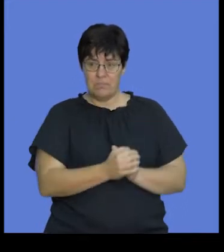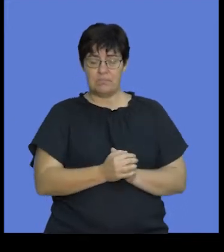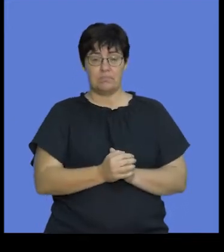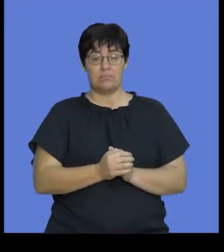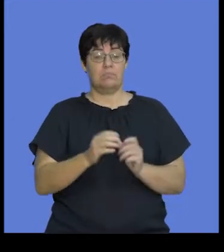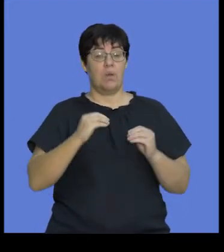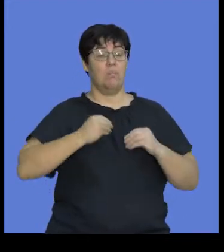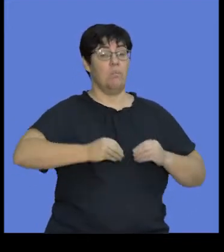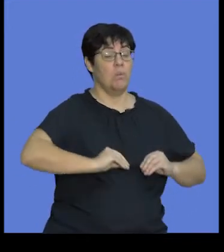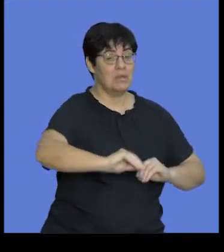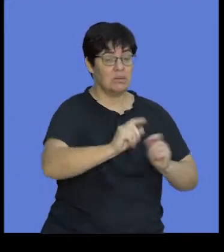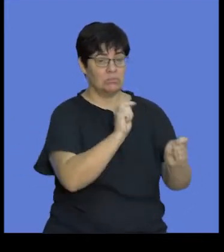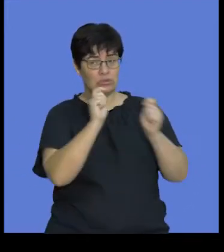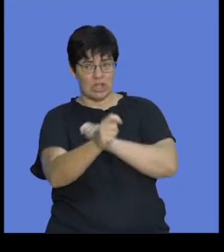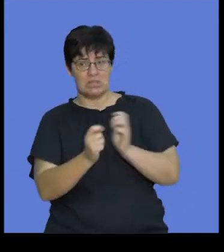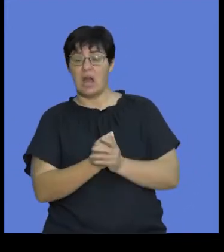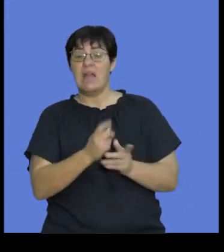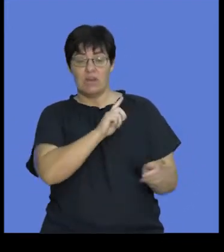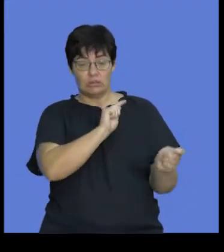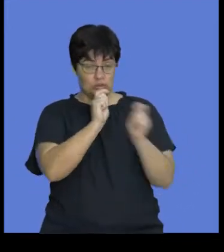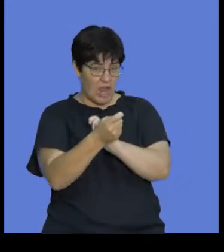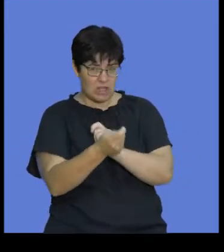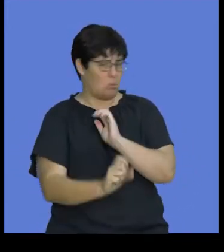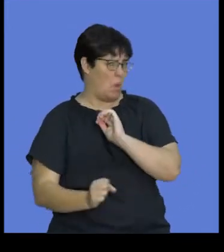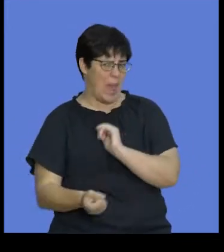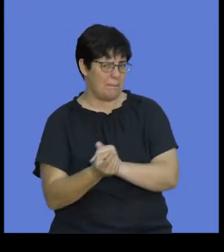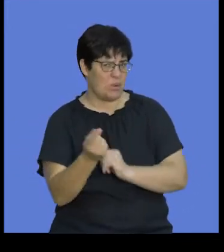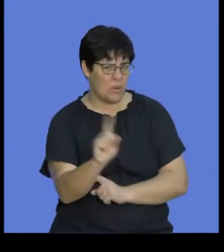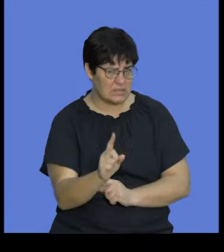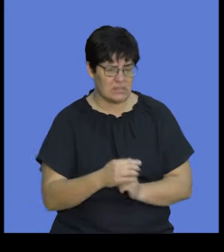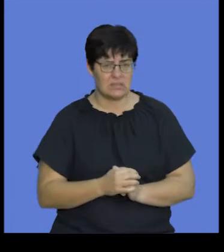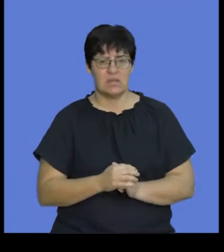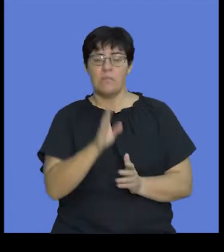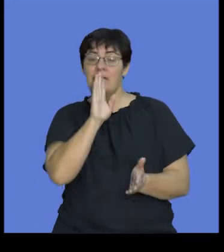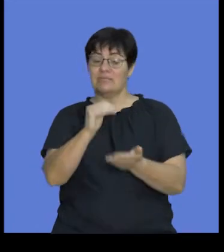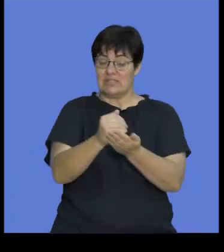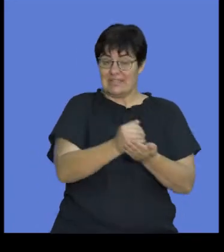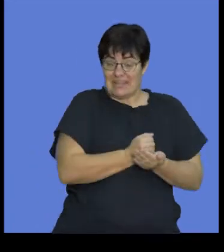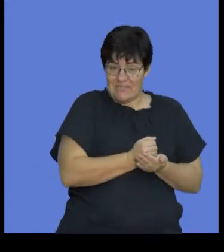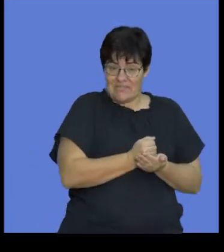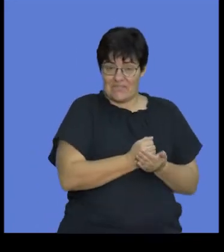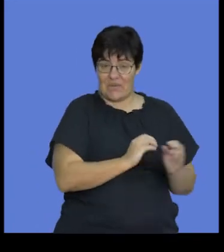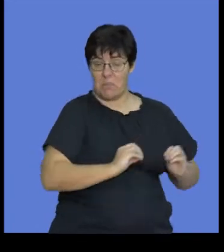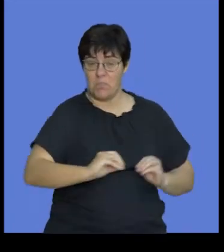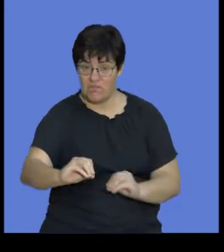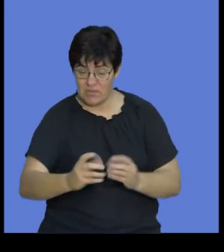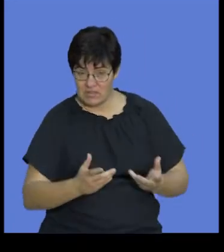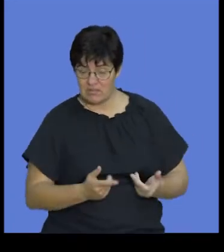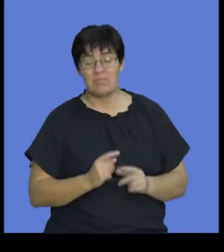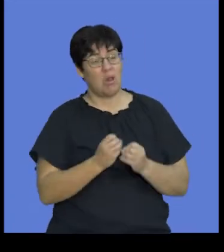change momentum, what the consequences of that are. We're going to look at conservation of momentum. There's lots